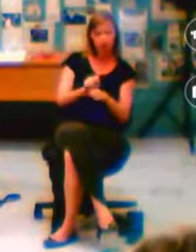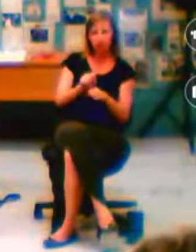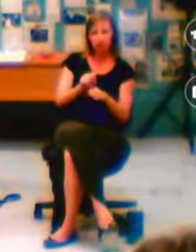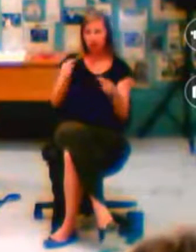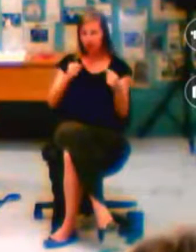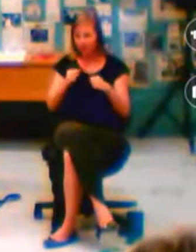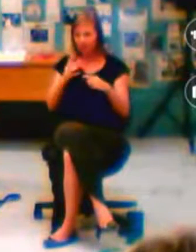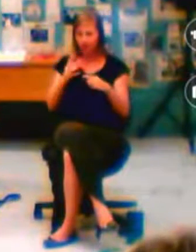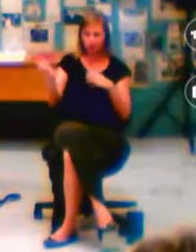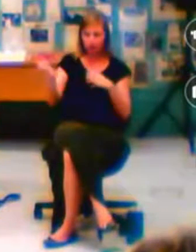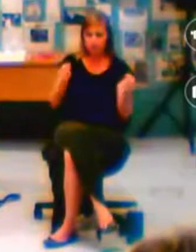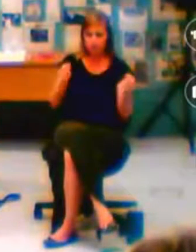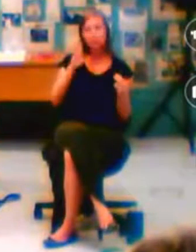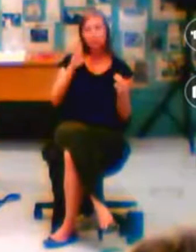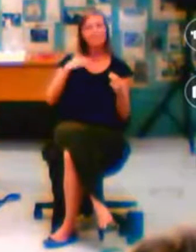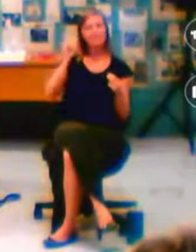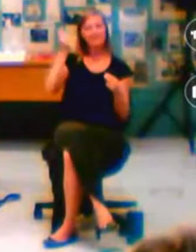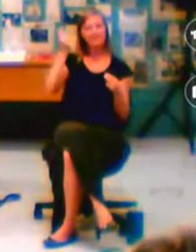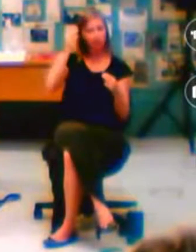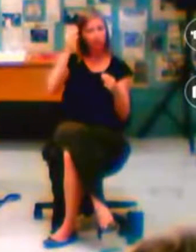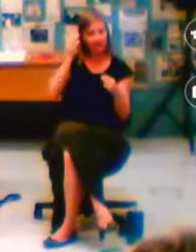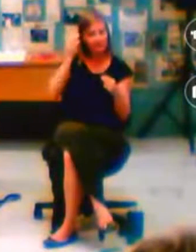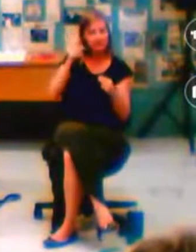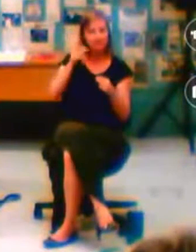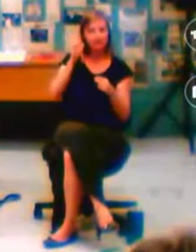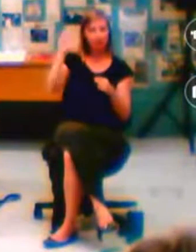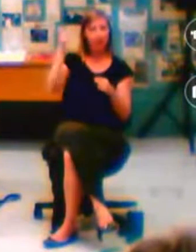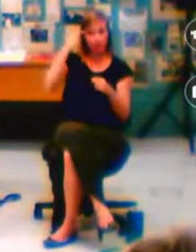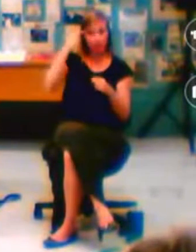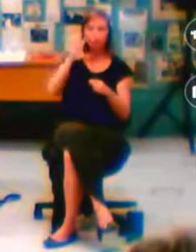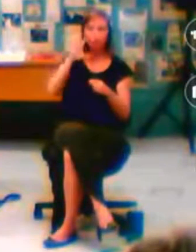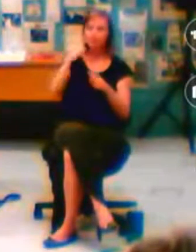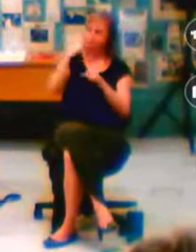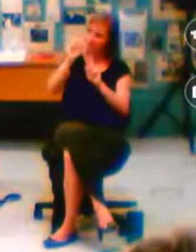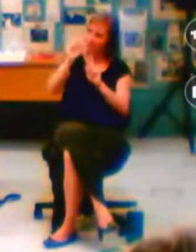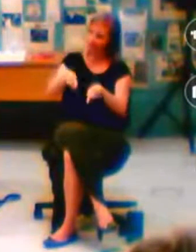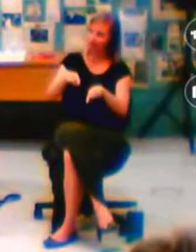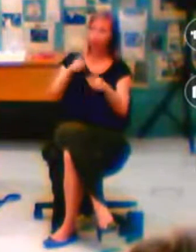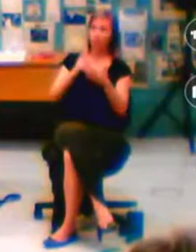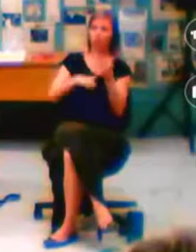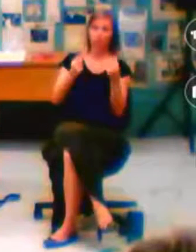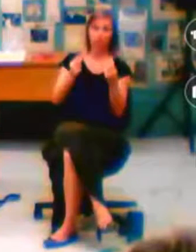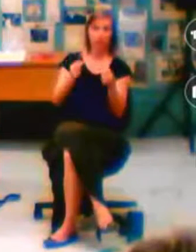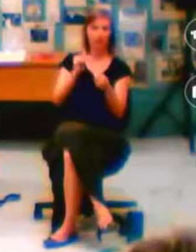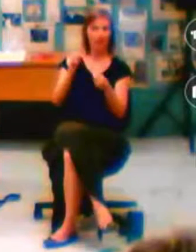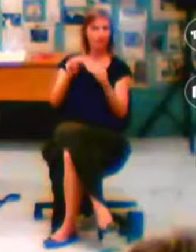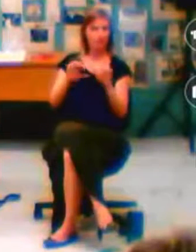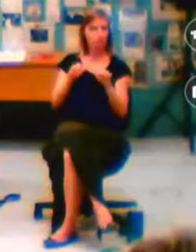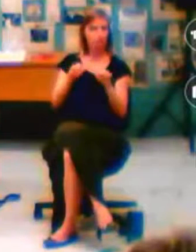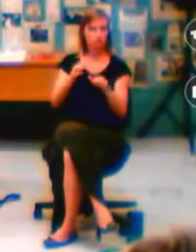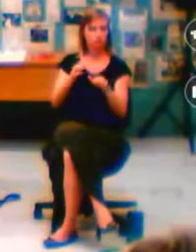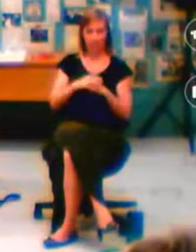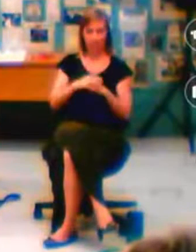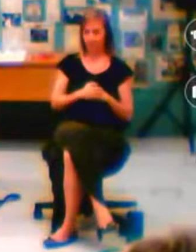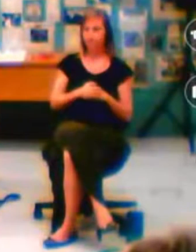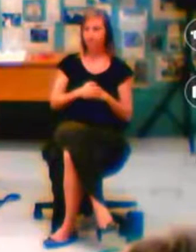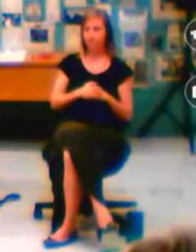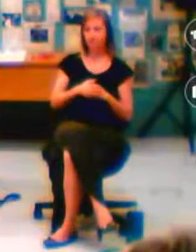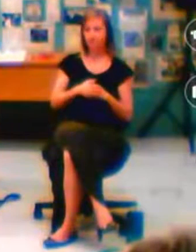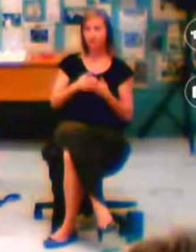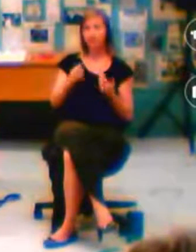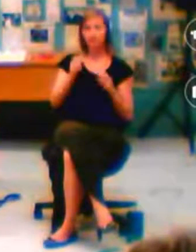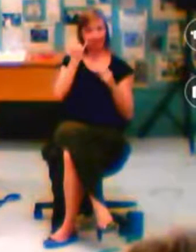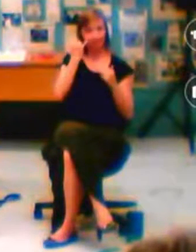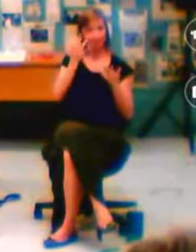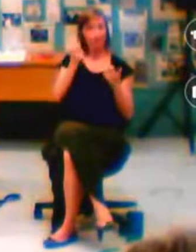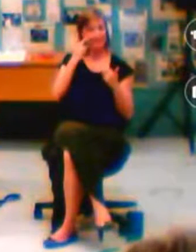from that. You know, so if you get rid of profits entirely, then how do you know who should come in and who should go and where should they work?